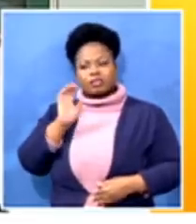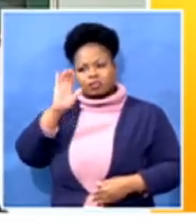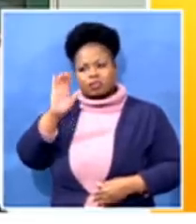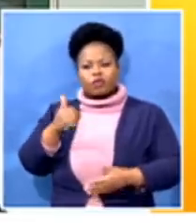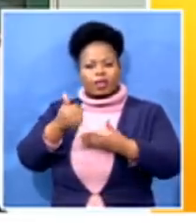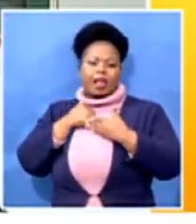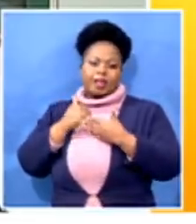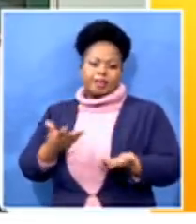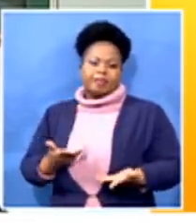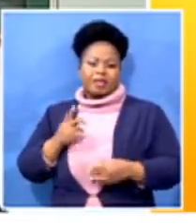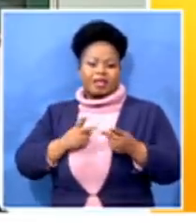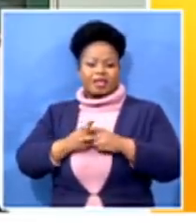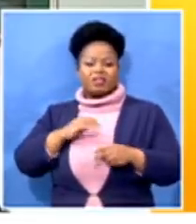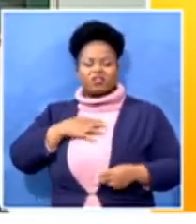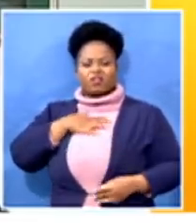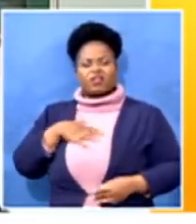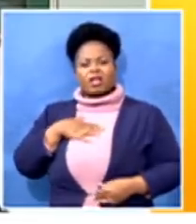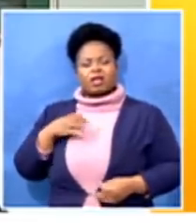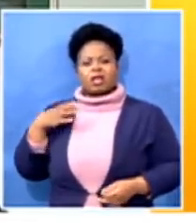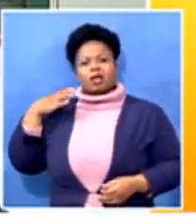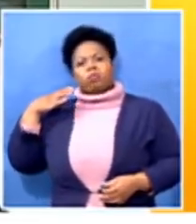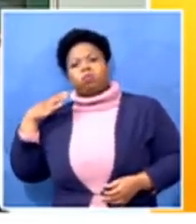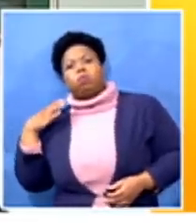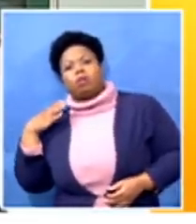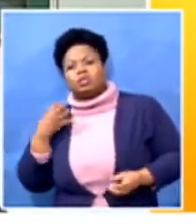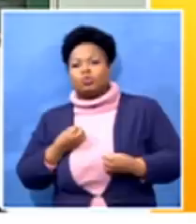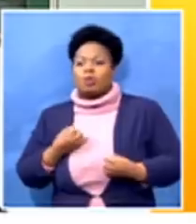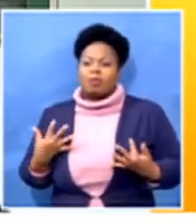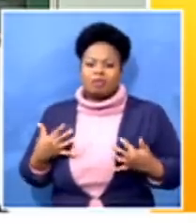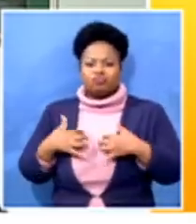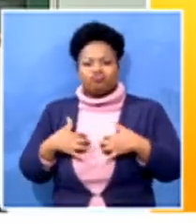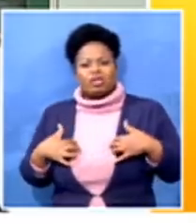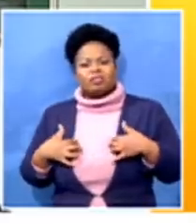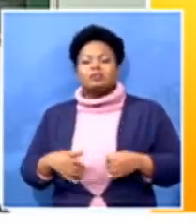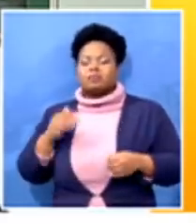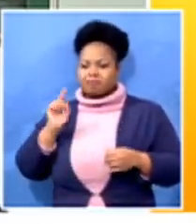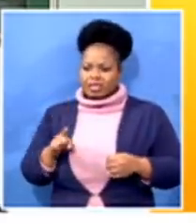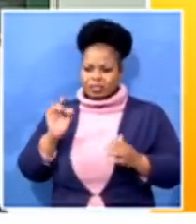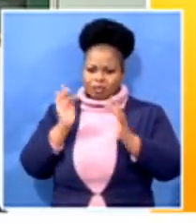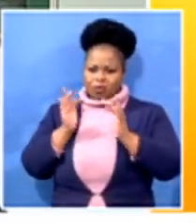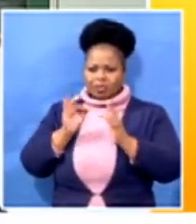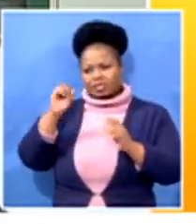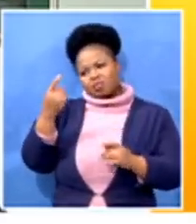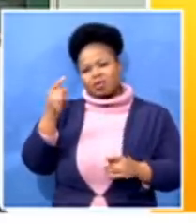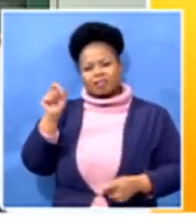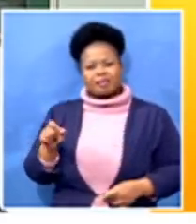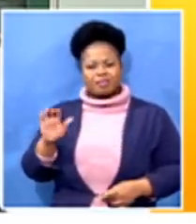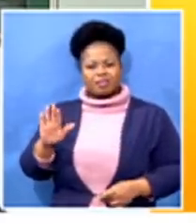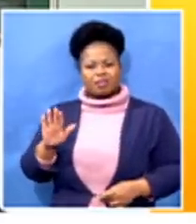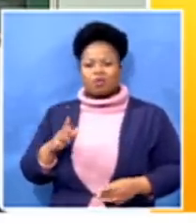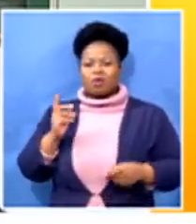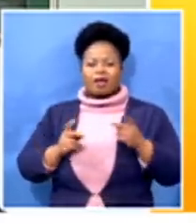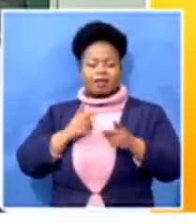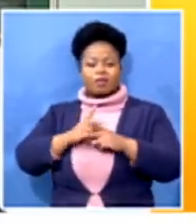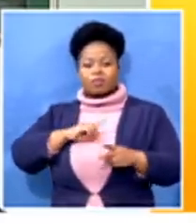treatment. And for those that are feeling overwhelmed, to reach out for help, either speak to a friend, their doctor, or even at SADAG, is we just